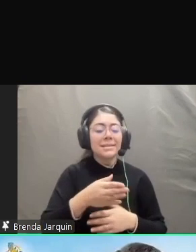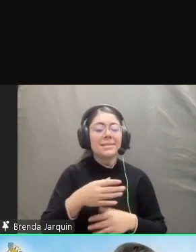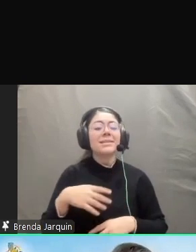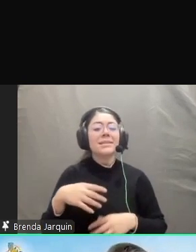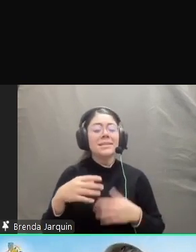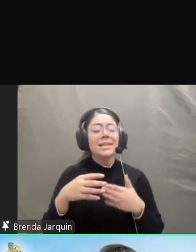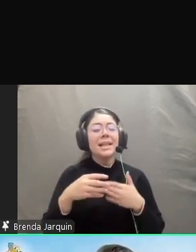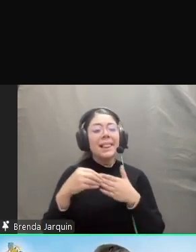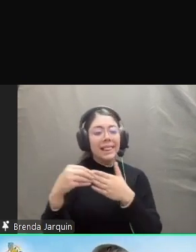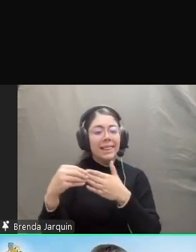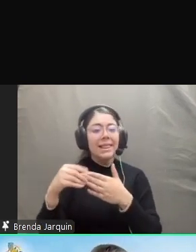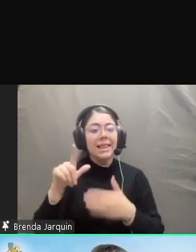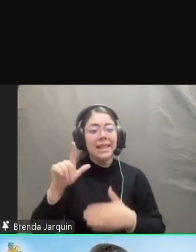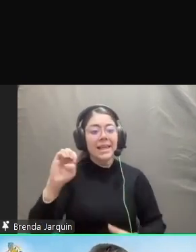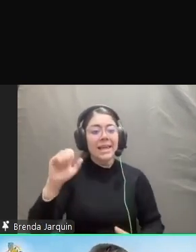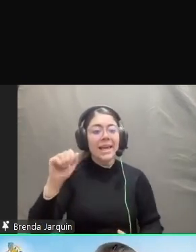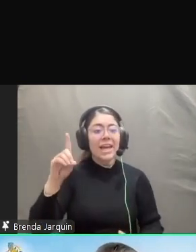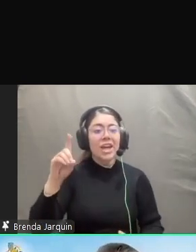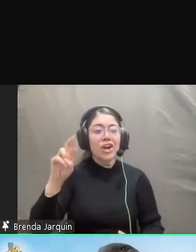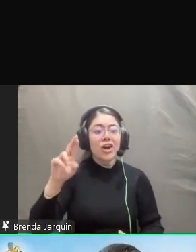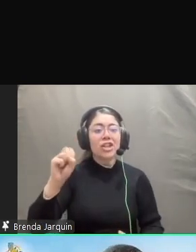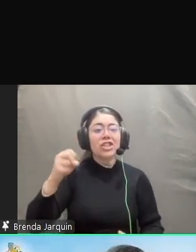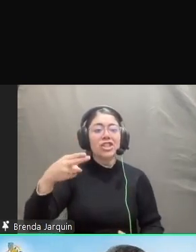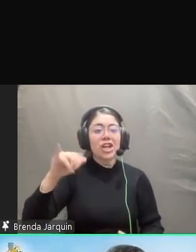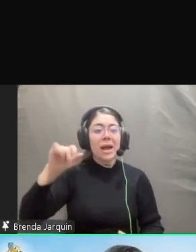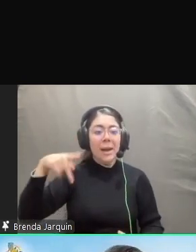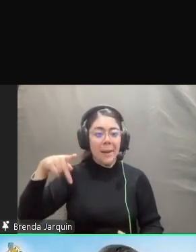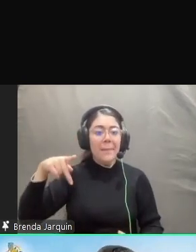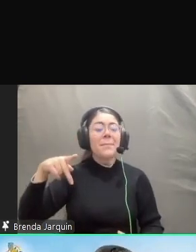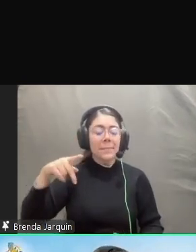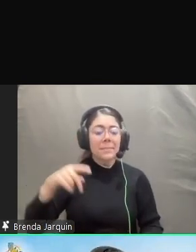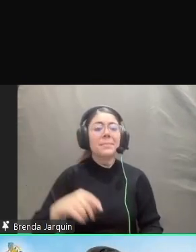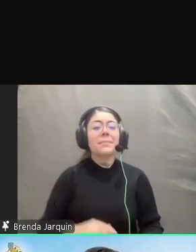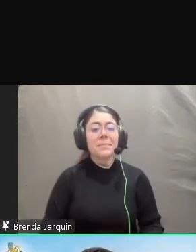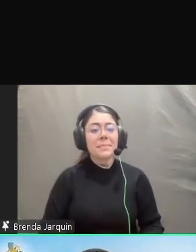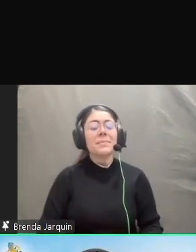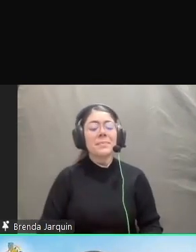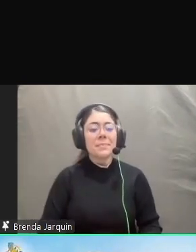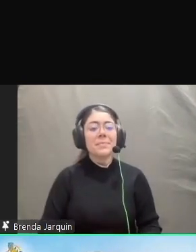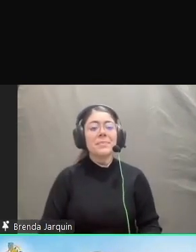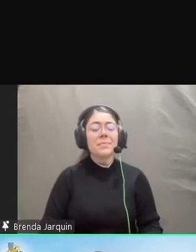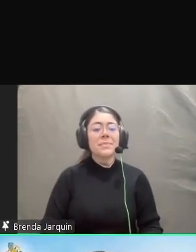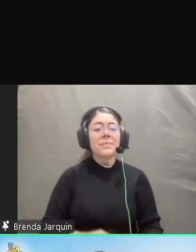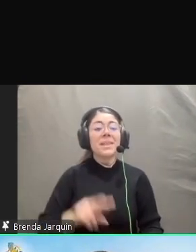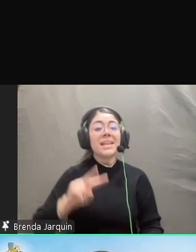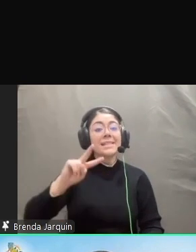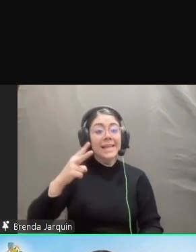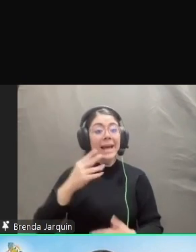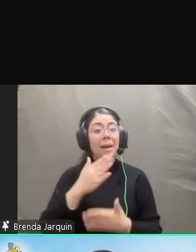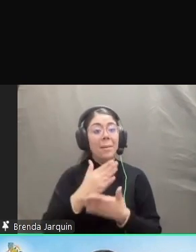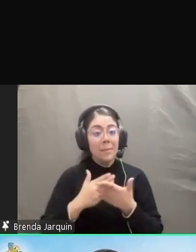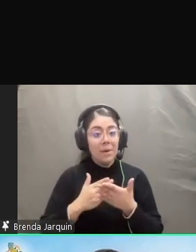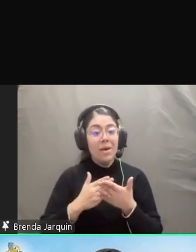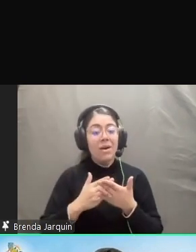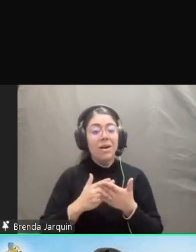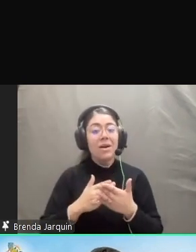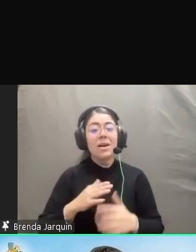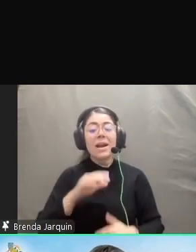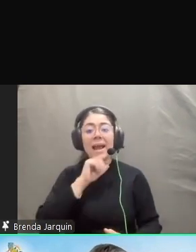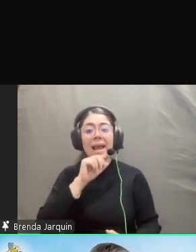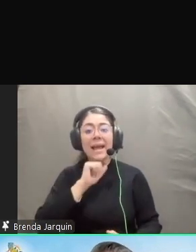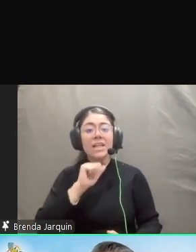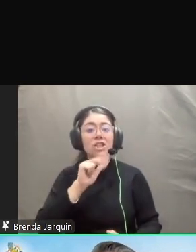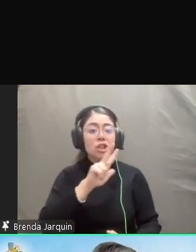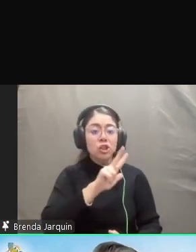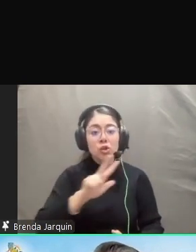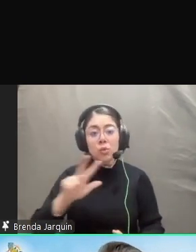Then we'll go to the next slide, Heather. Section B is pages 3 and 4, and these are specific to how